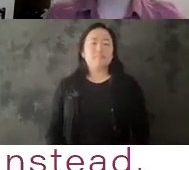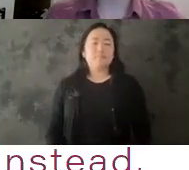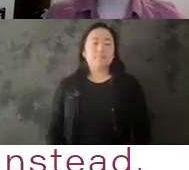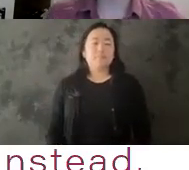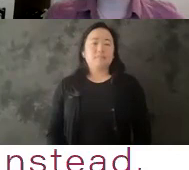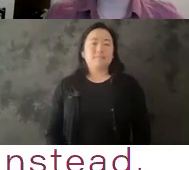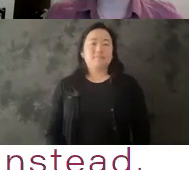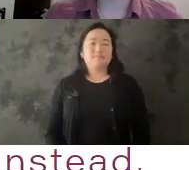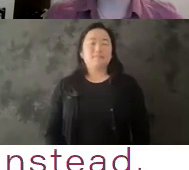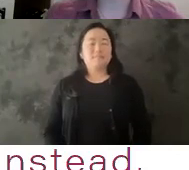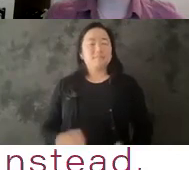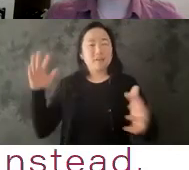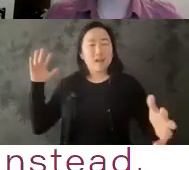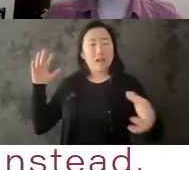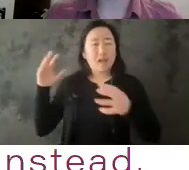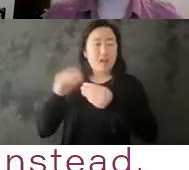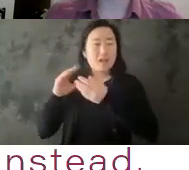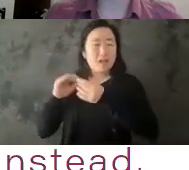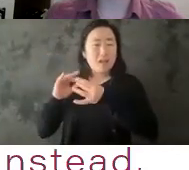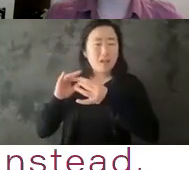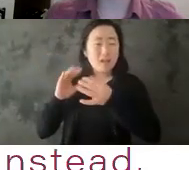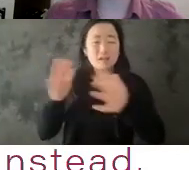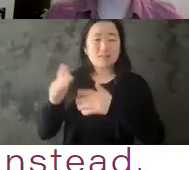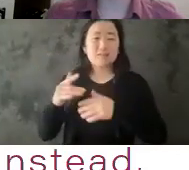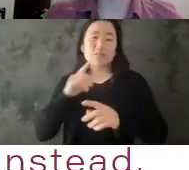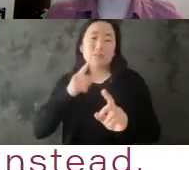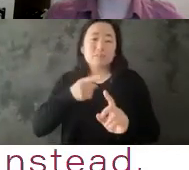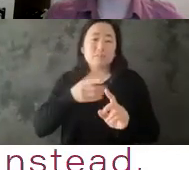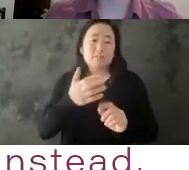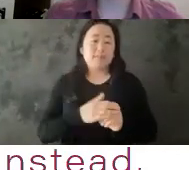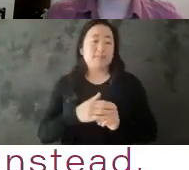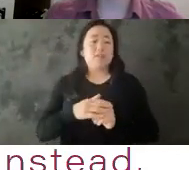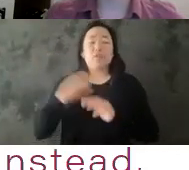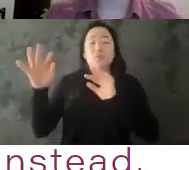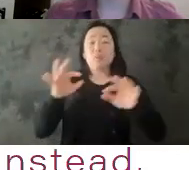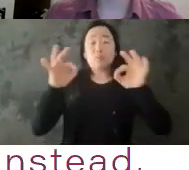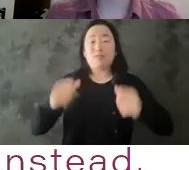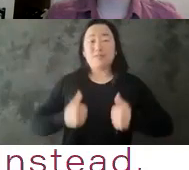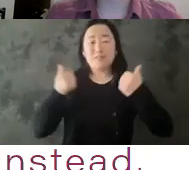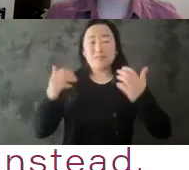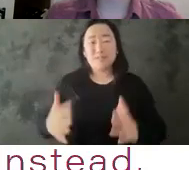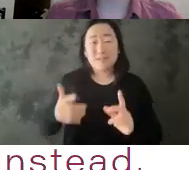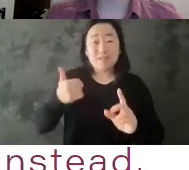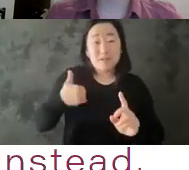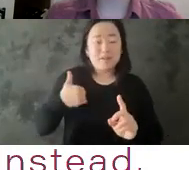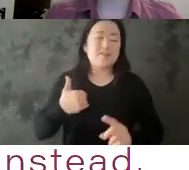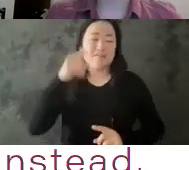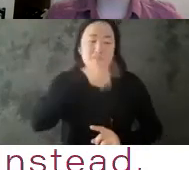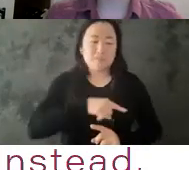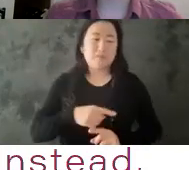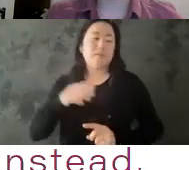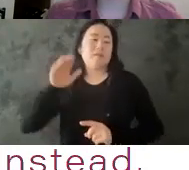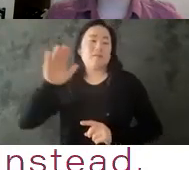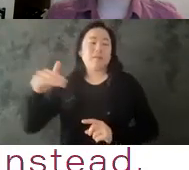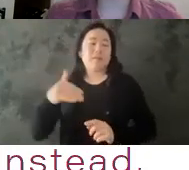that the perfect survivor is a myth. Every person who experiences trauma is different. Their responses are different. How they view